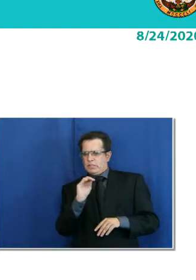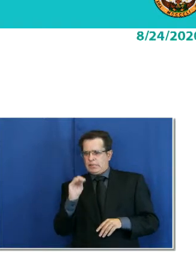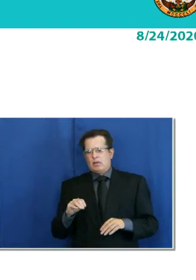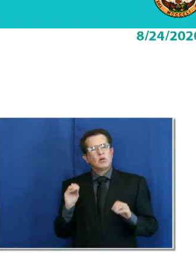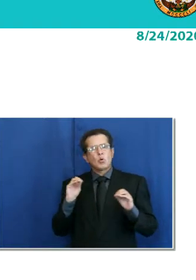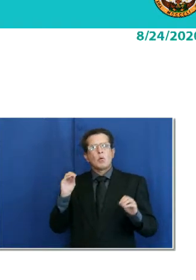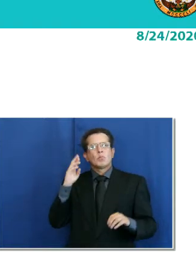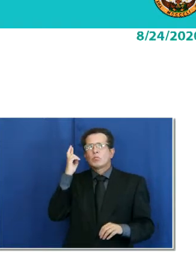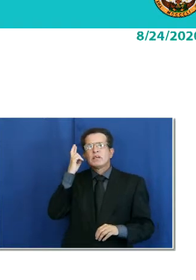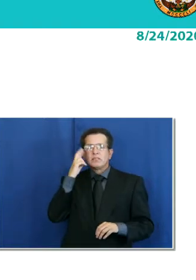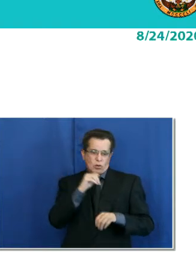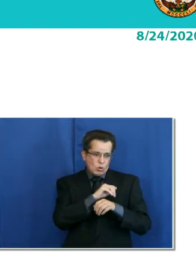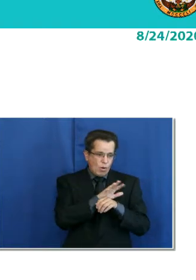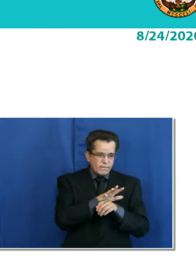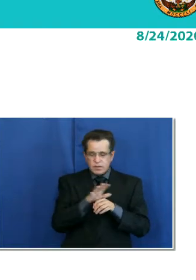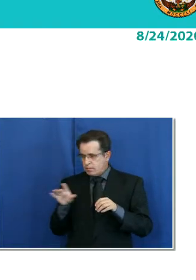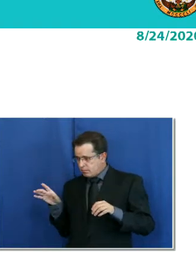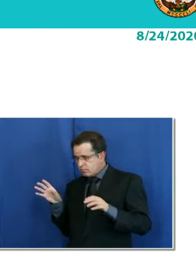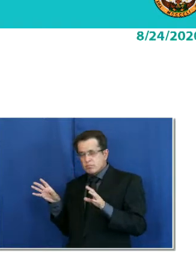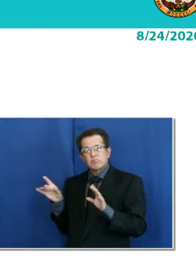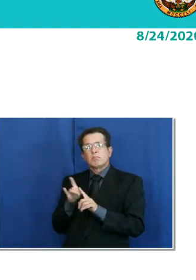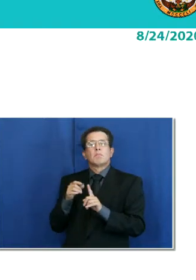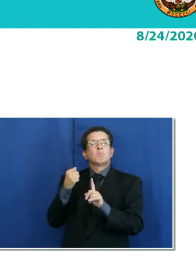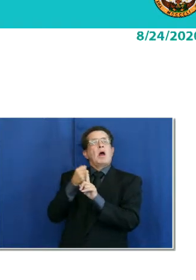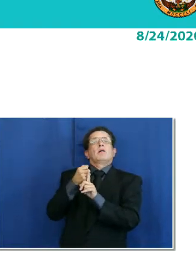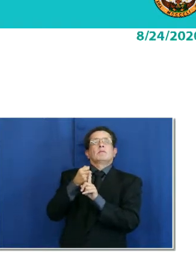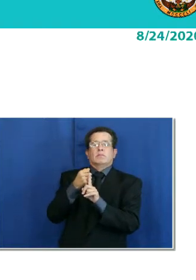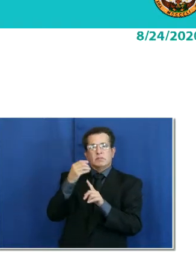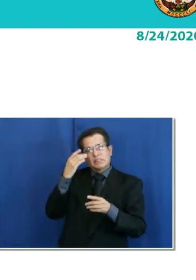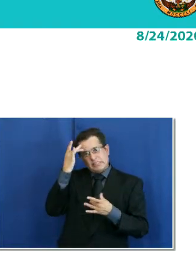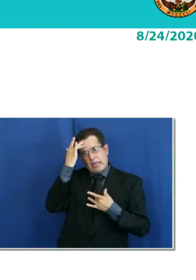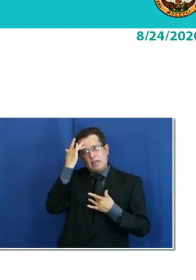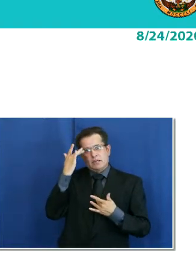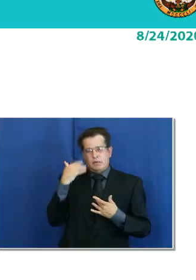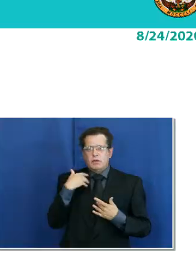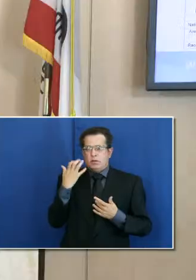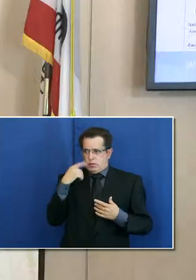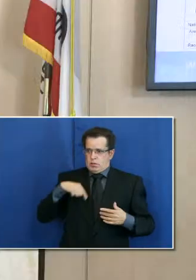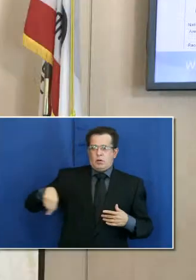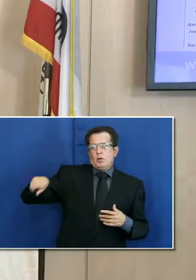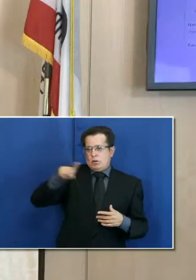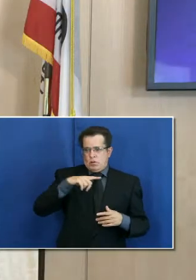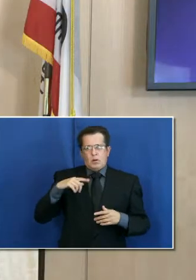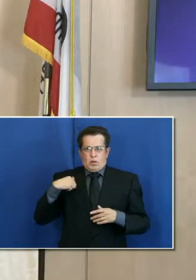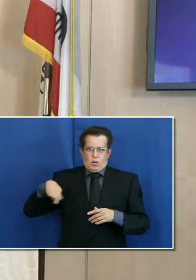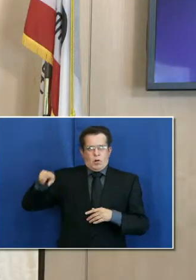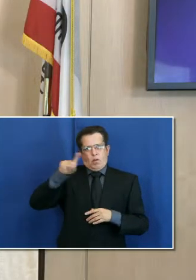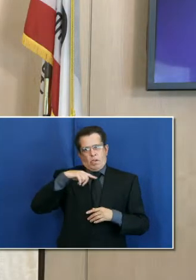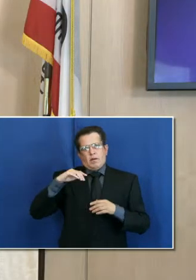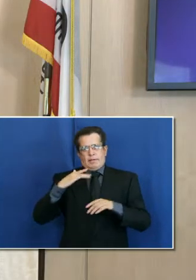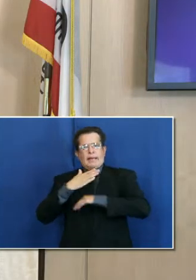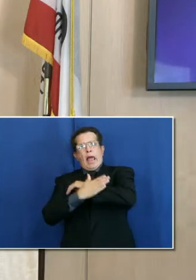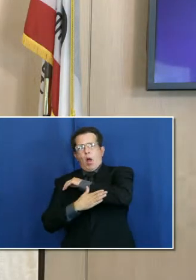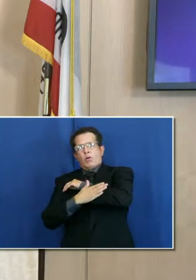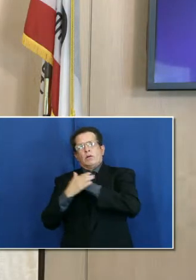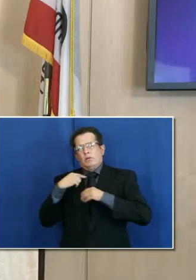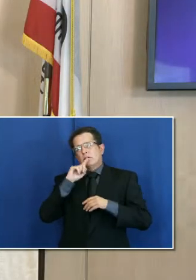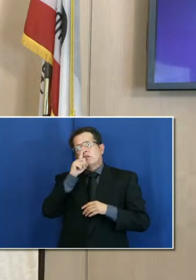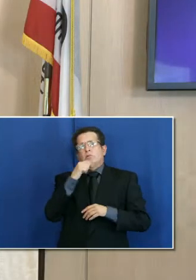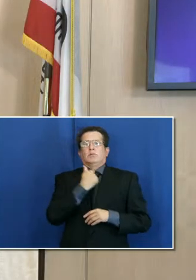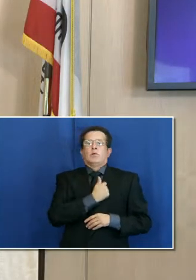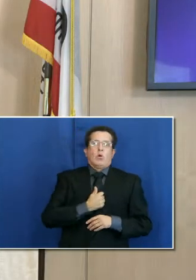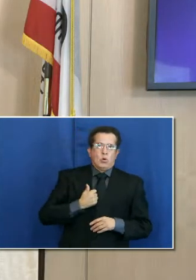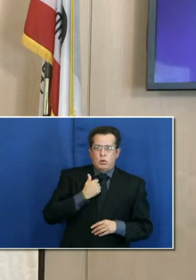not. And I know when I say our county colleagues join me in extending our